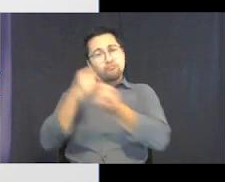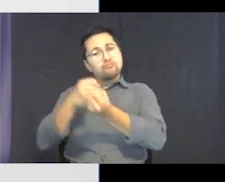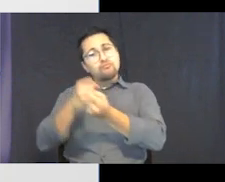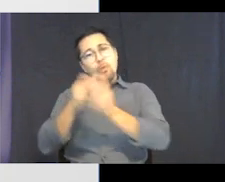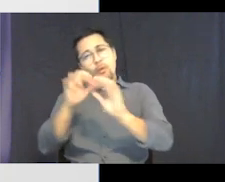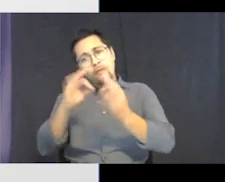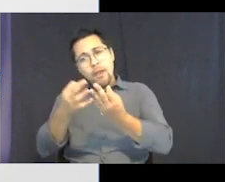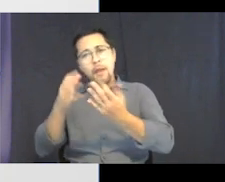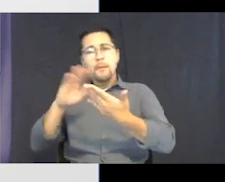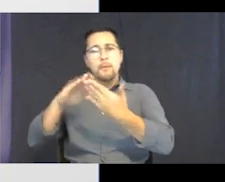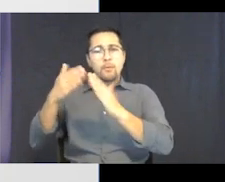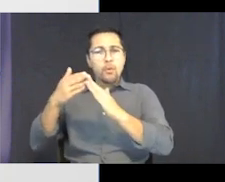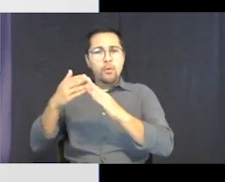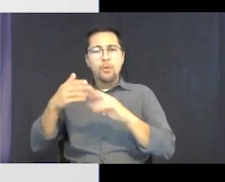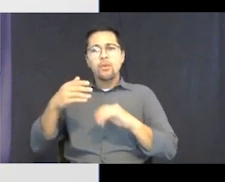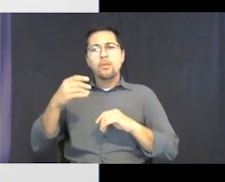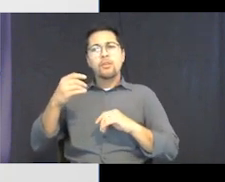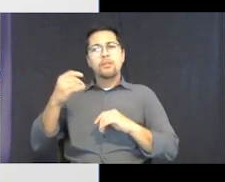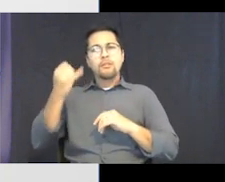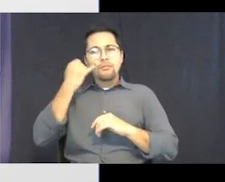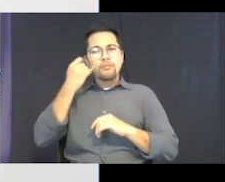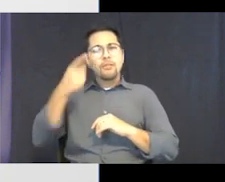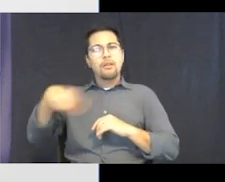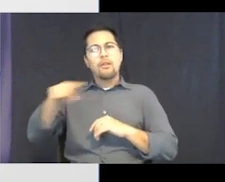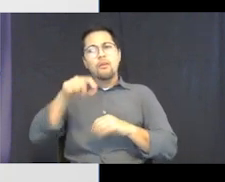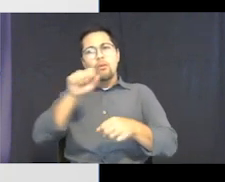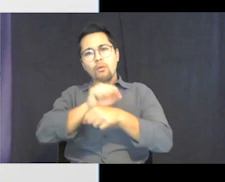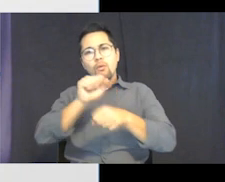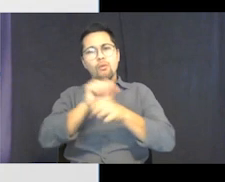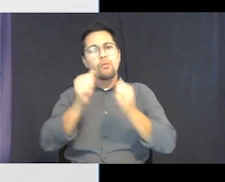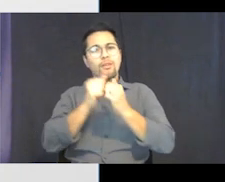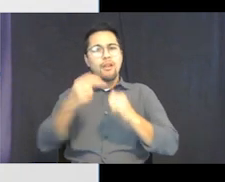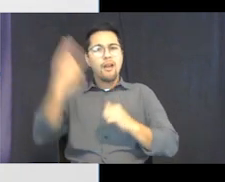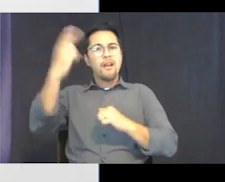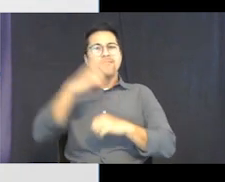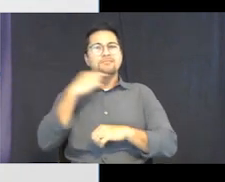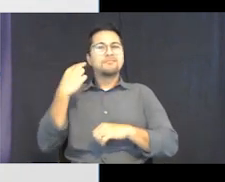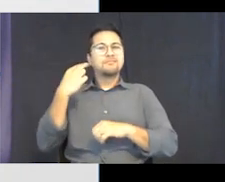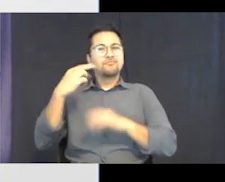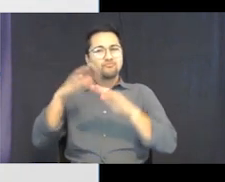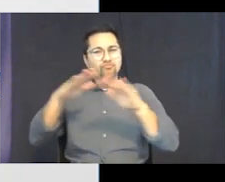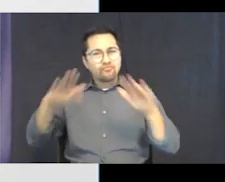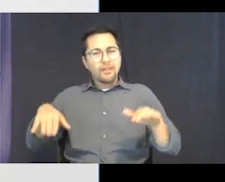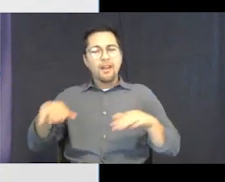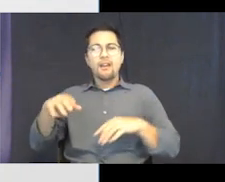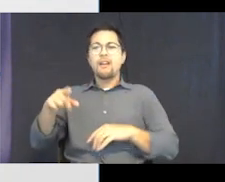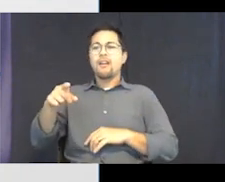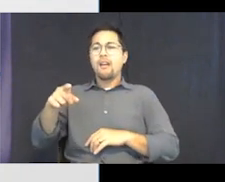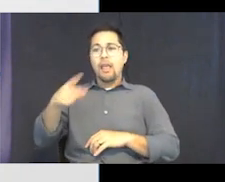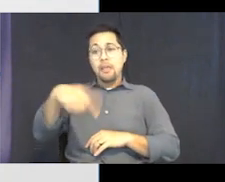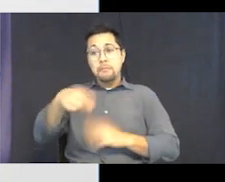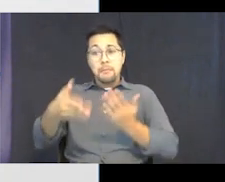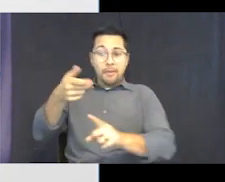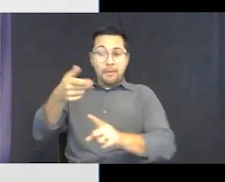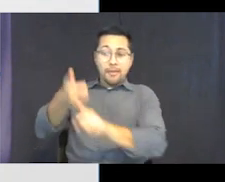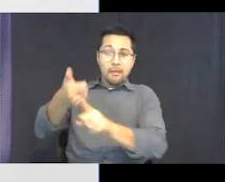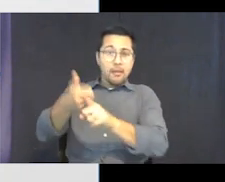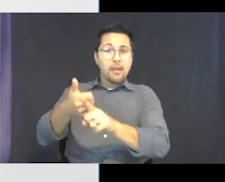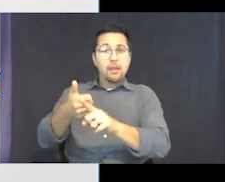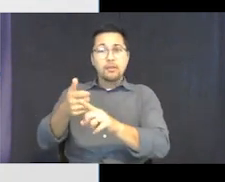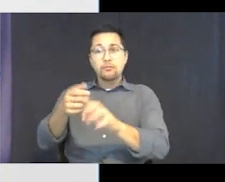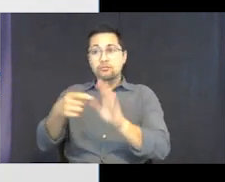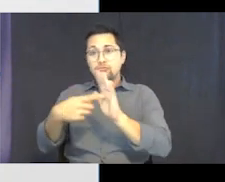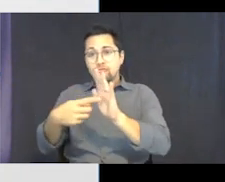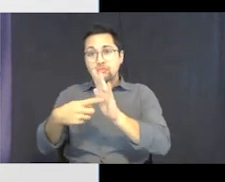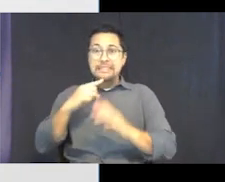community partners when they're working with a high-risk child or a young adult who may be experiencing